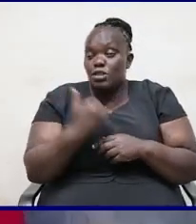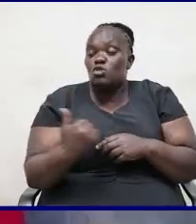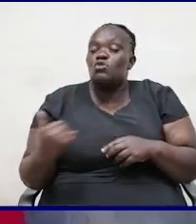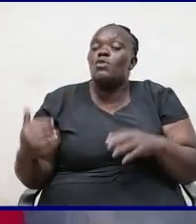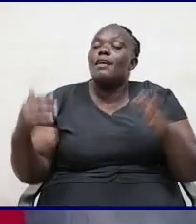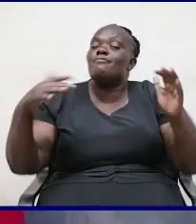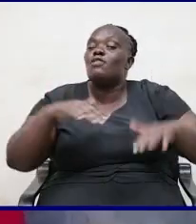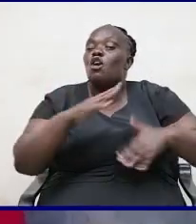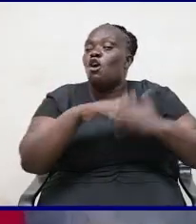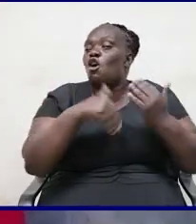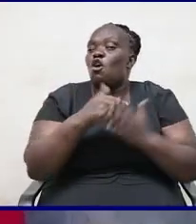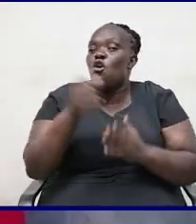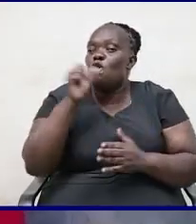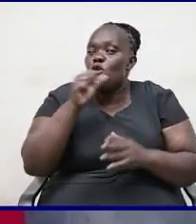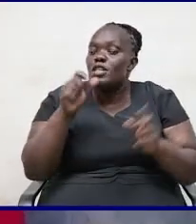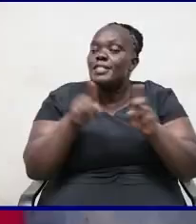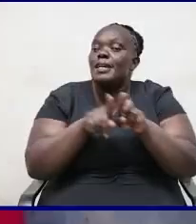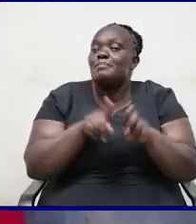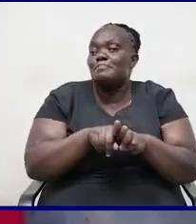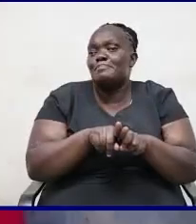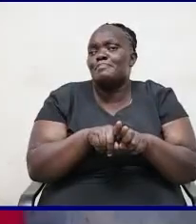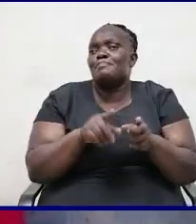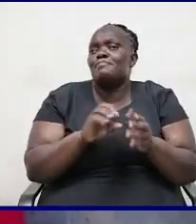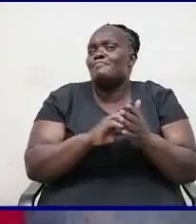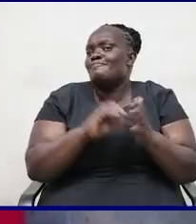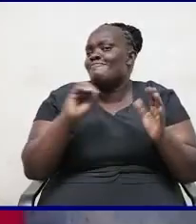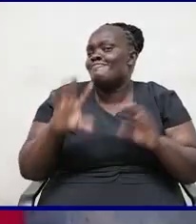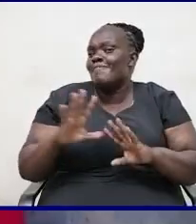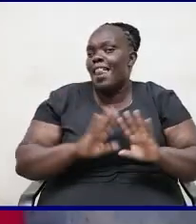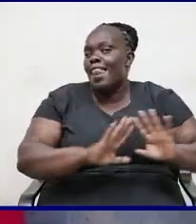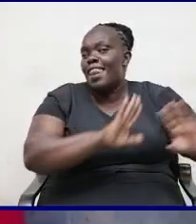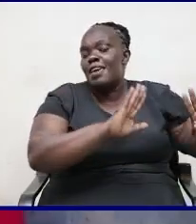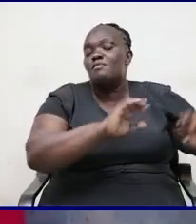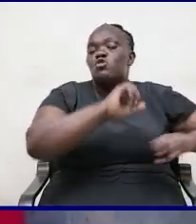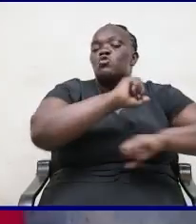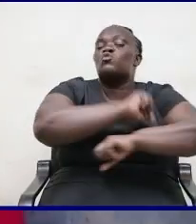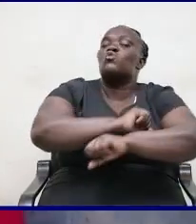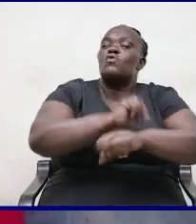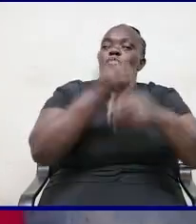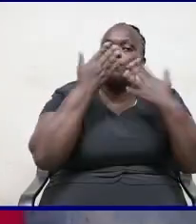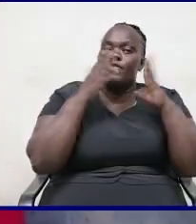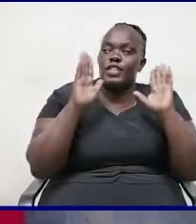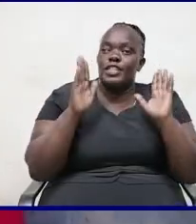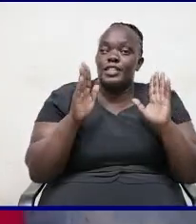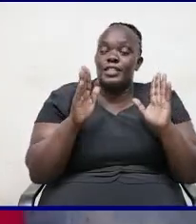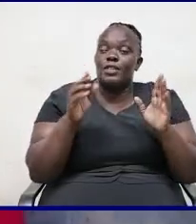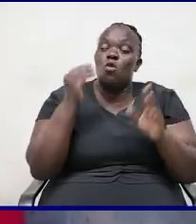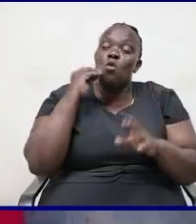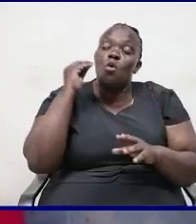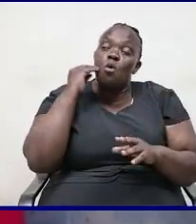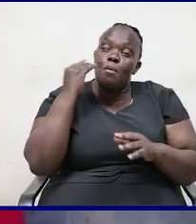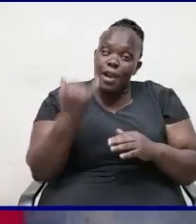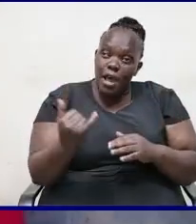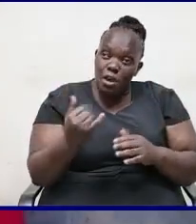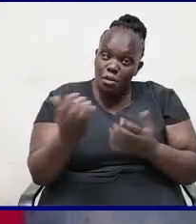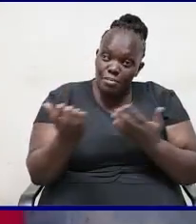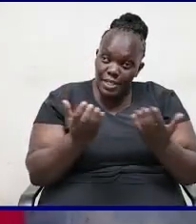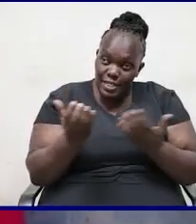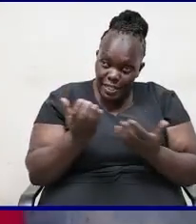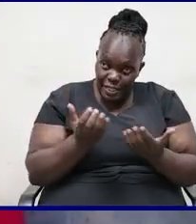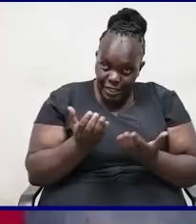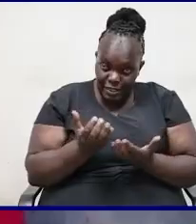out. All my age mates, none of them. They dropped out, they joined Moranism. Of course, they are at home right now. They are